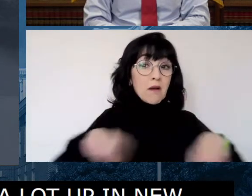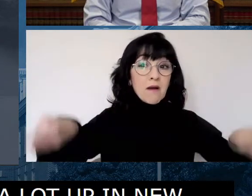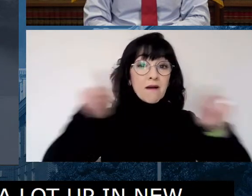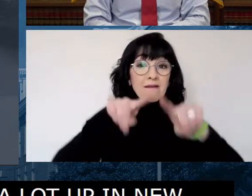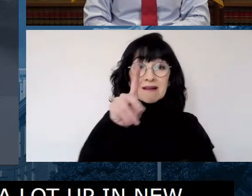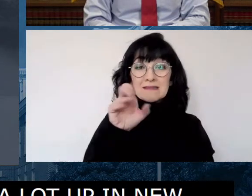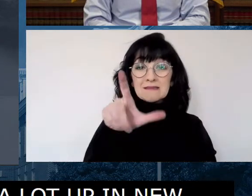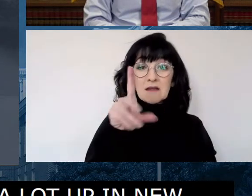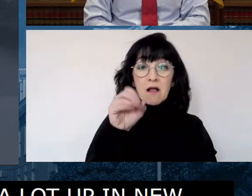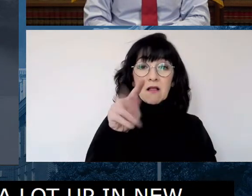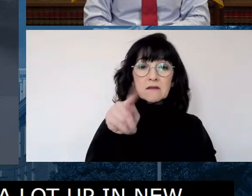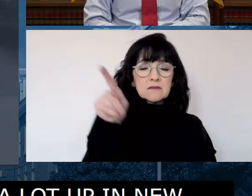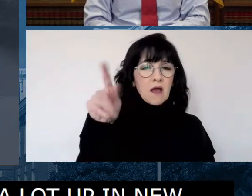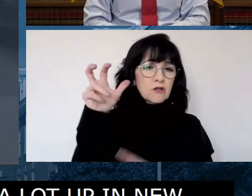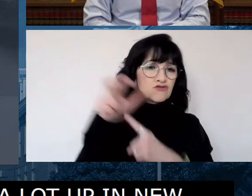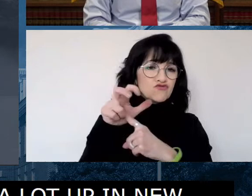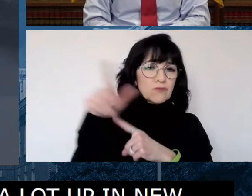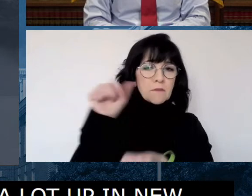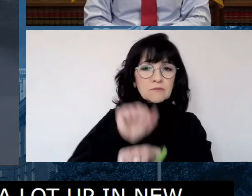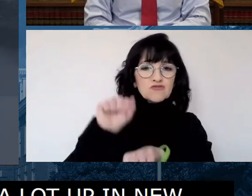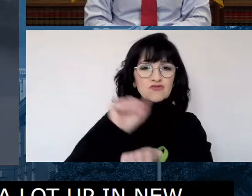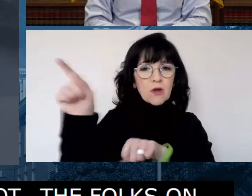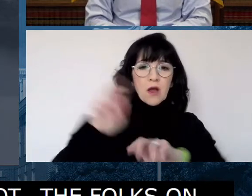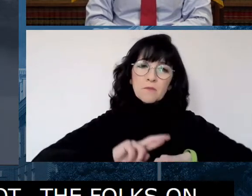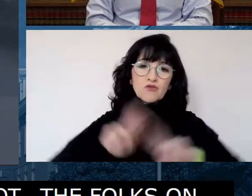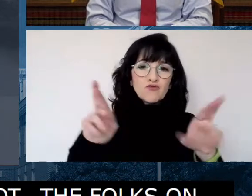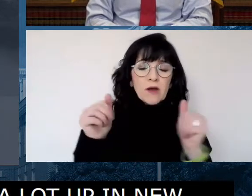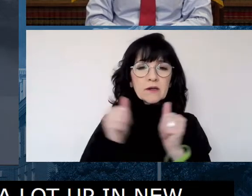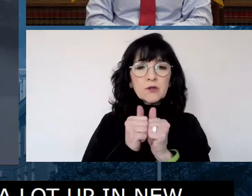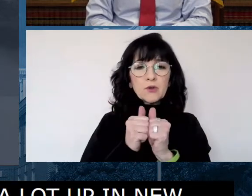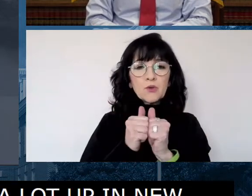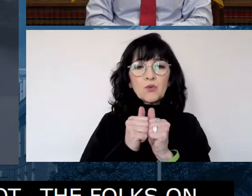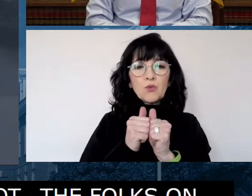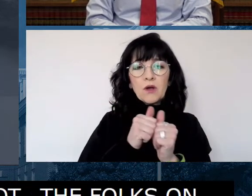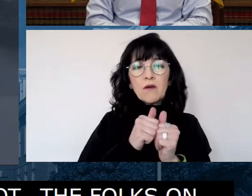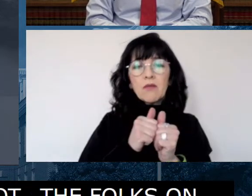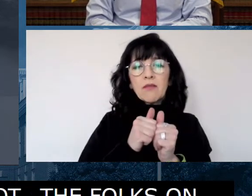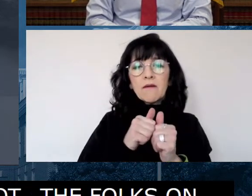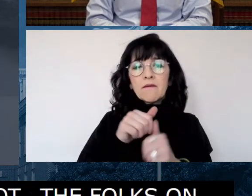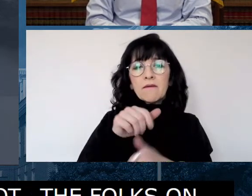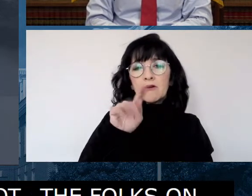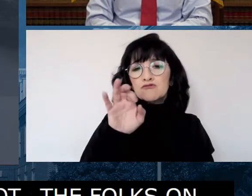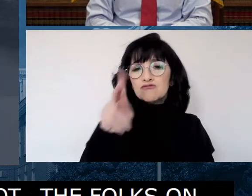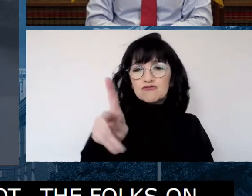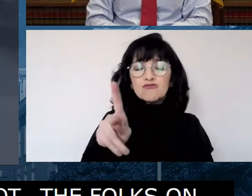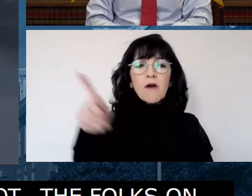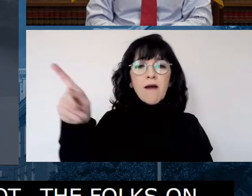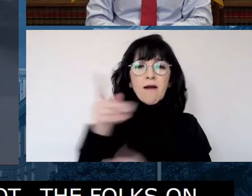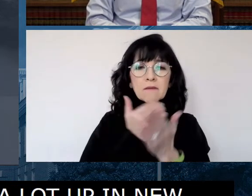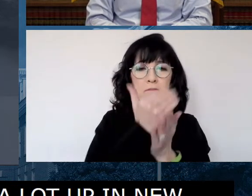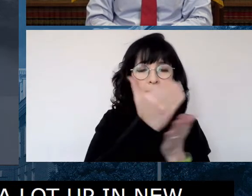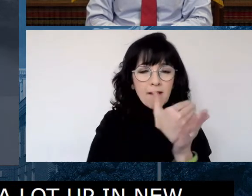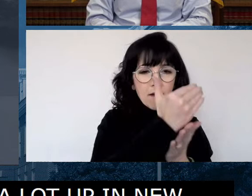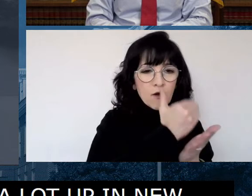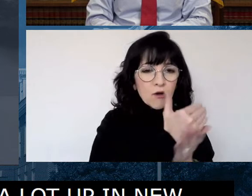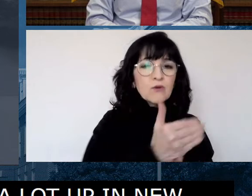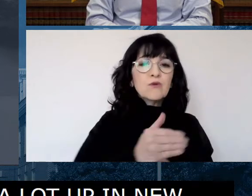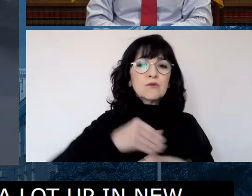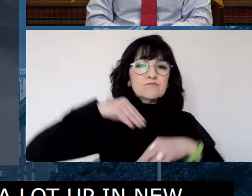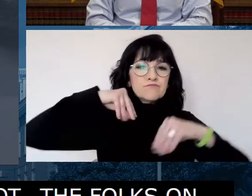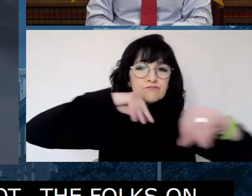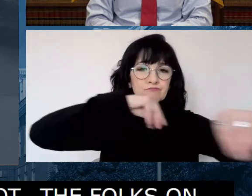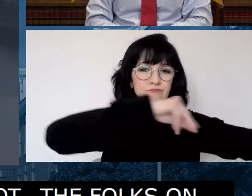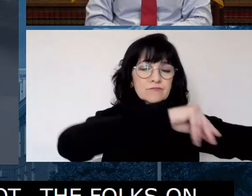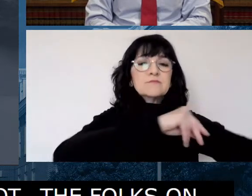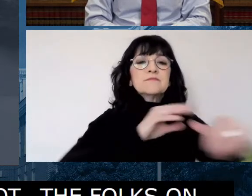as the storms started overnight. Our folks at the DEMA, Delaware Emergency Management Agency, AJ